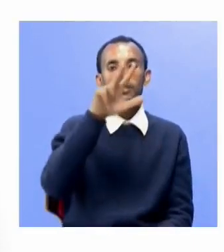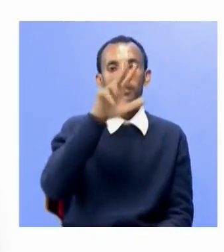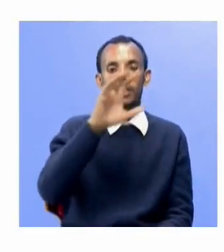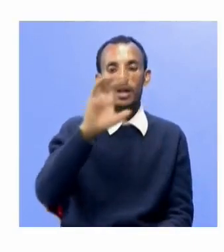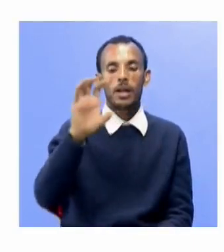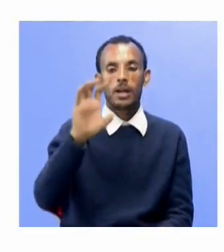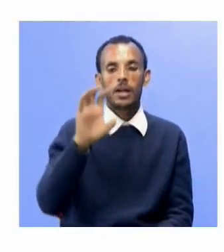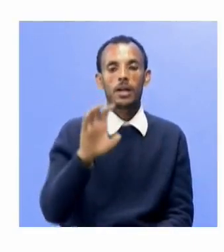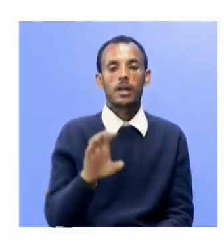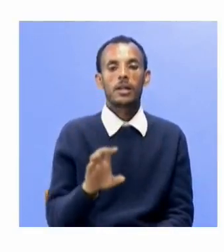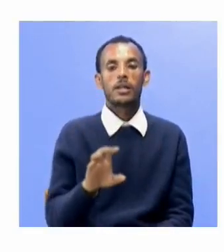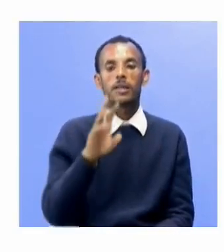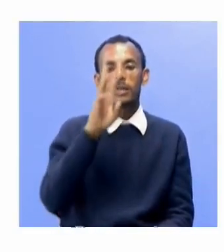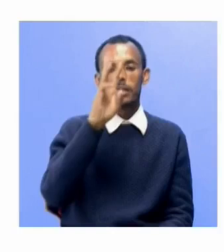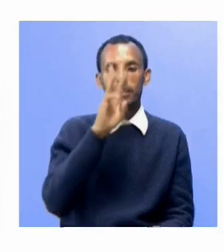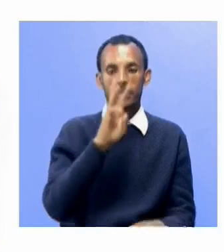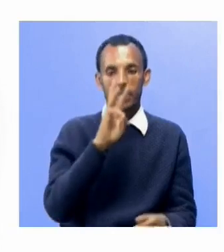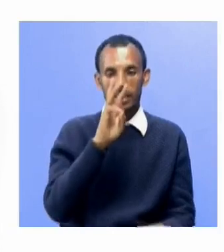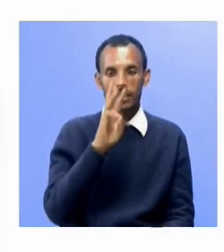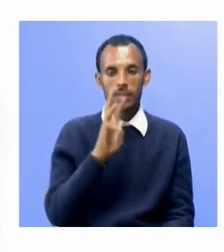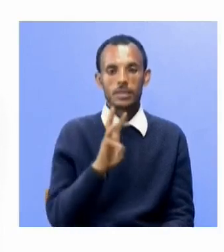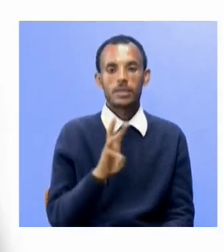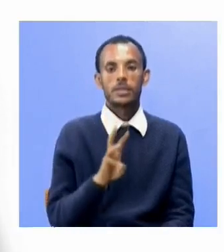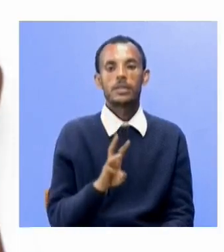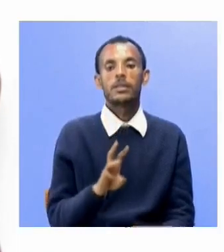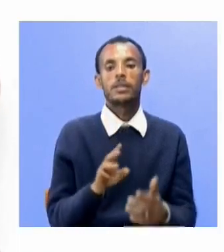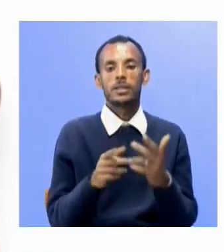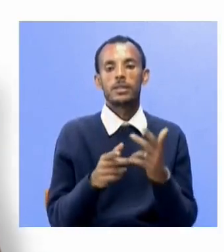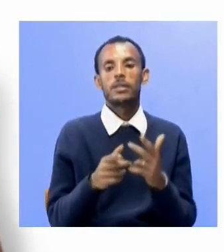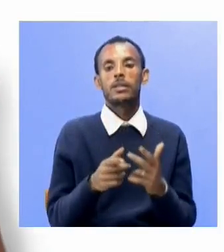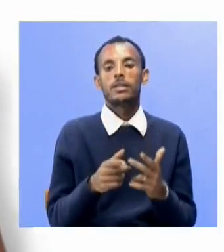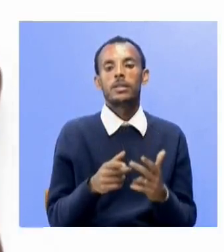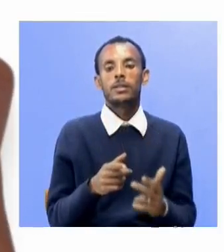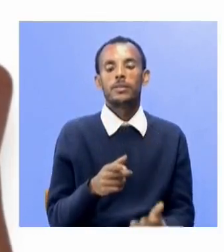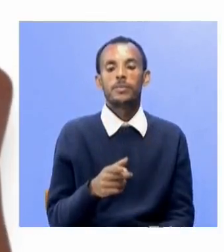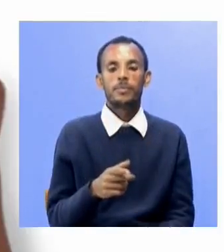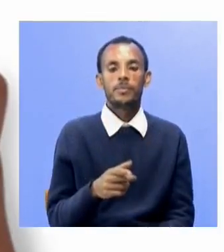300 in 6 second,